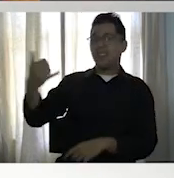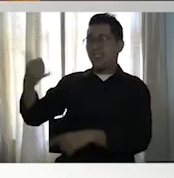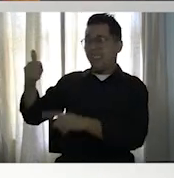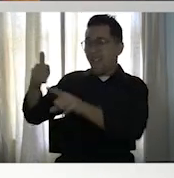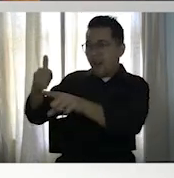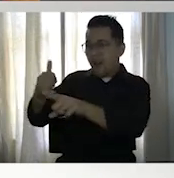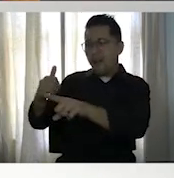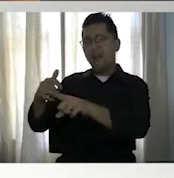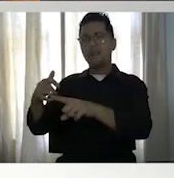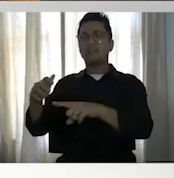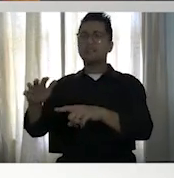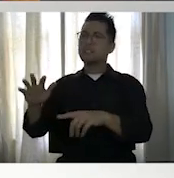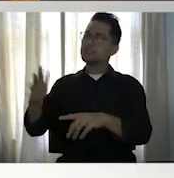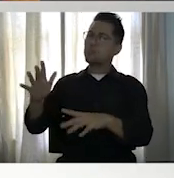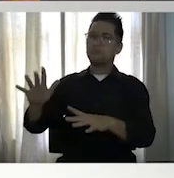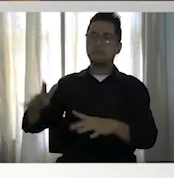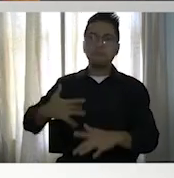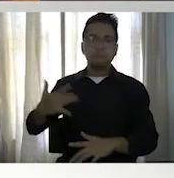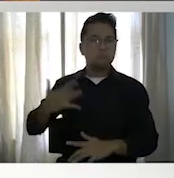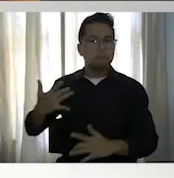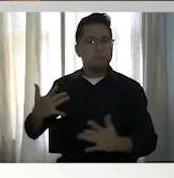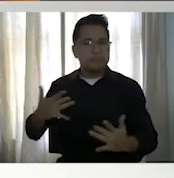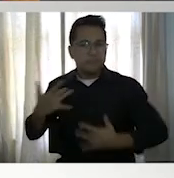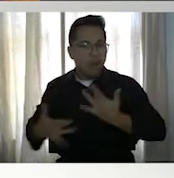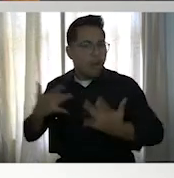where we're getting a little bit excited.